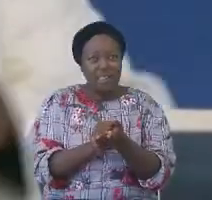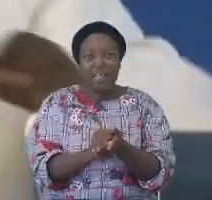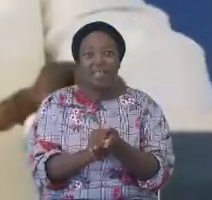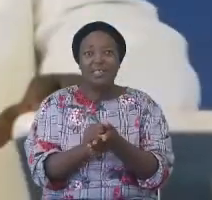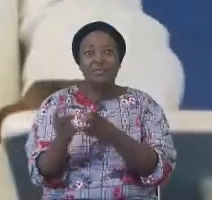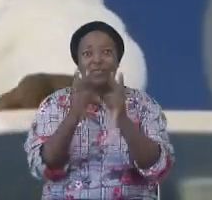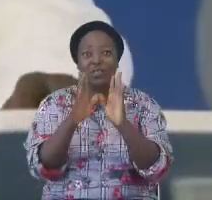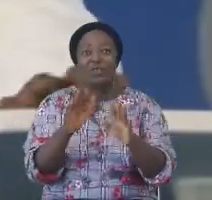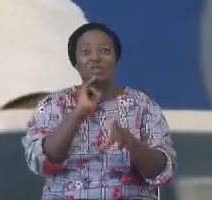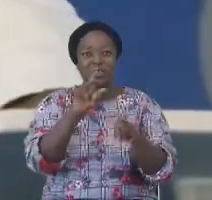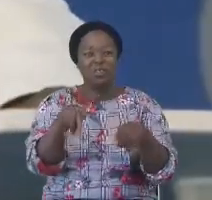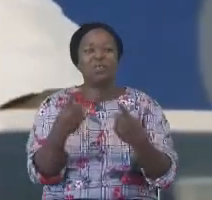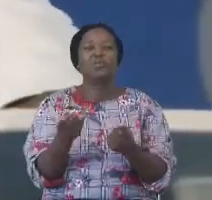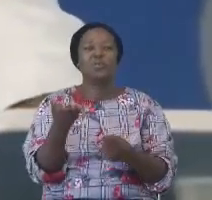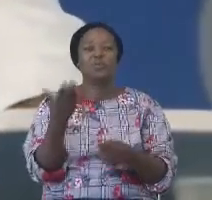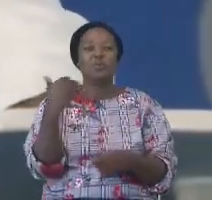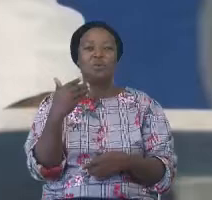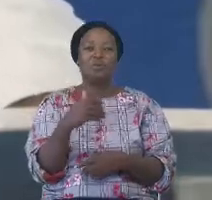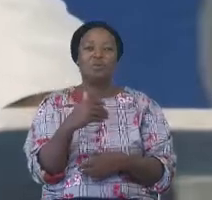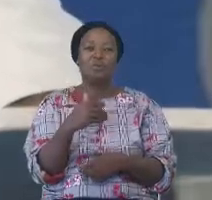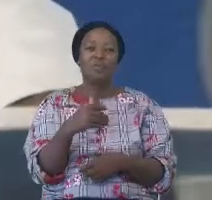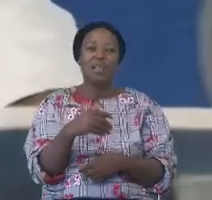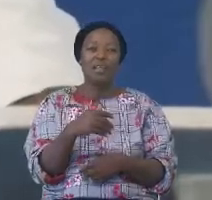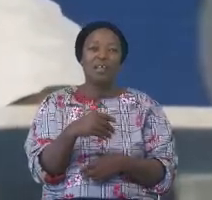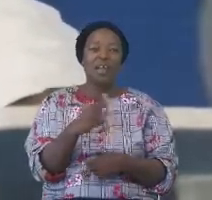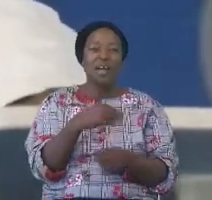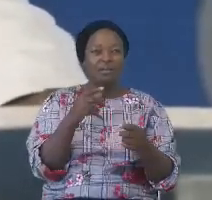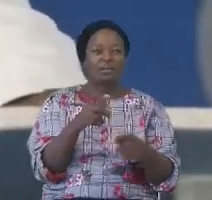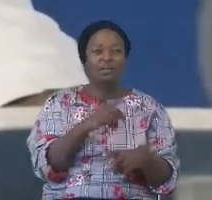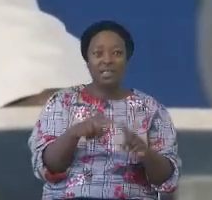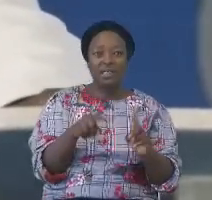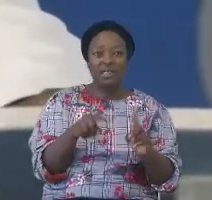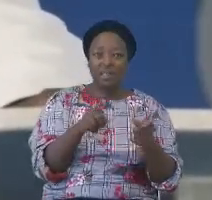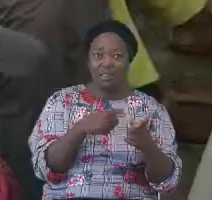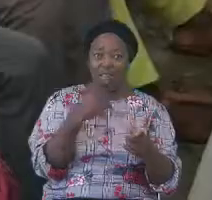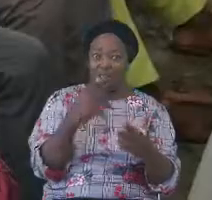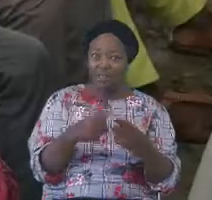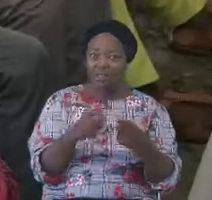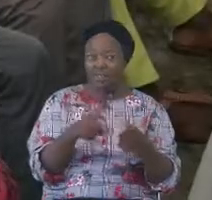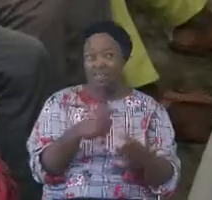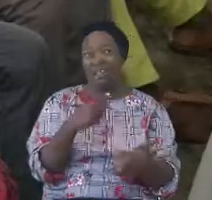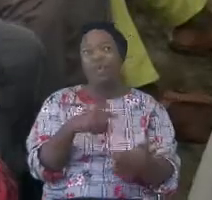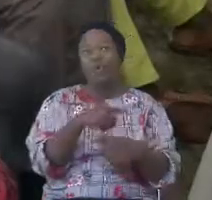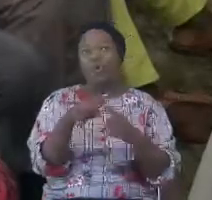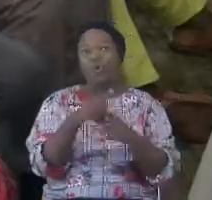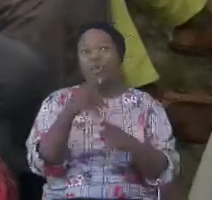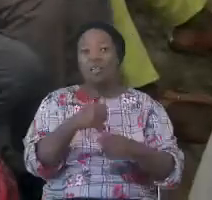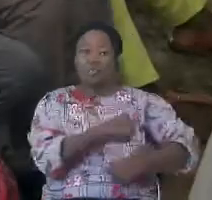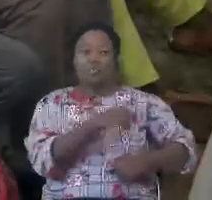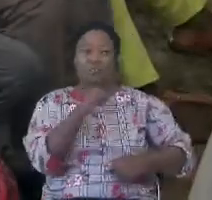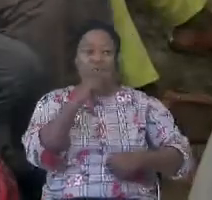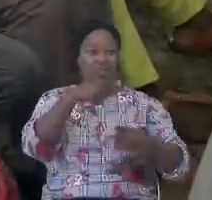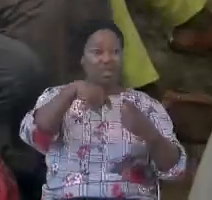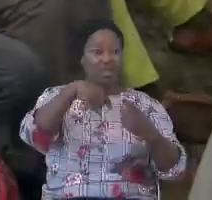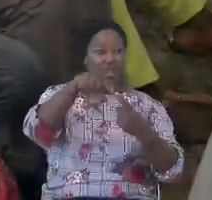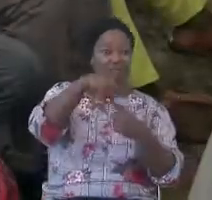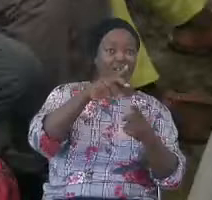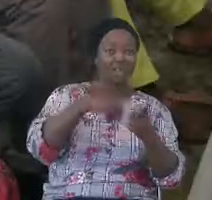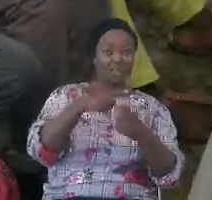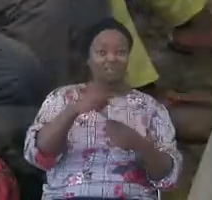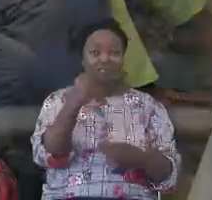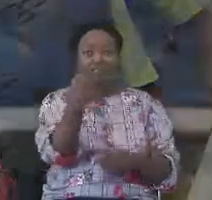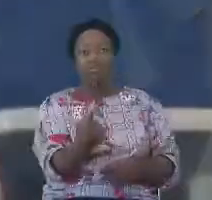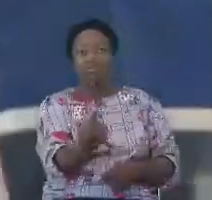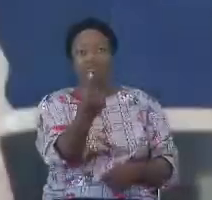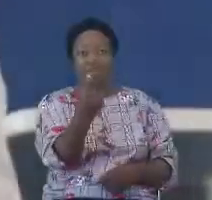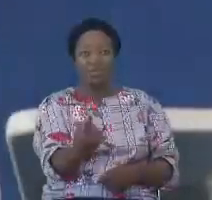that means all your problems for that tenant everything is gone but there ain't no